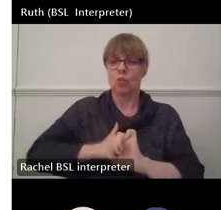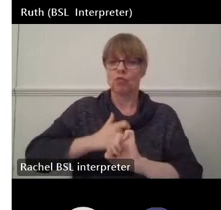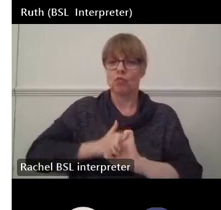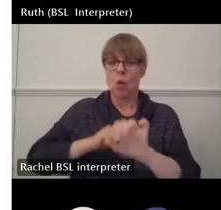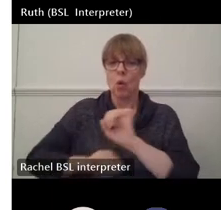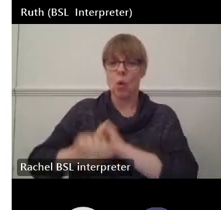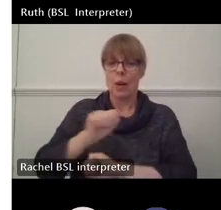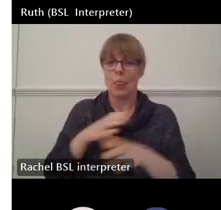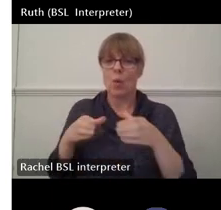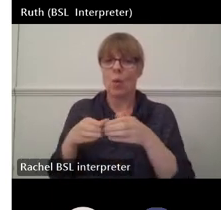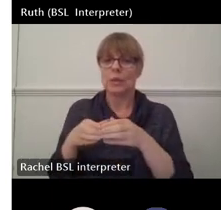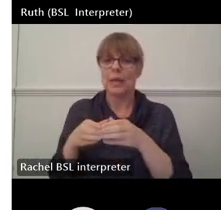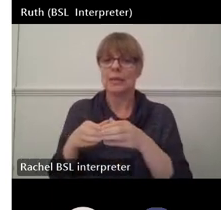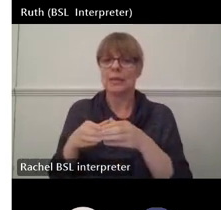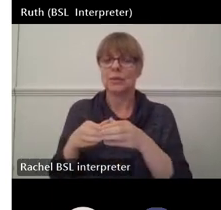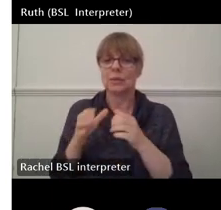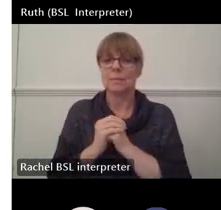organisation you volunteer for.